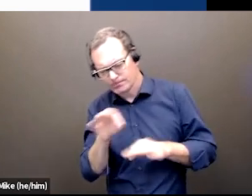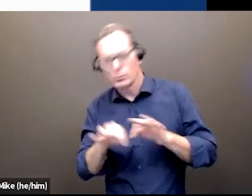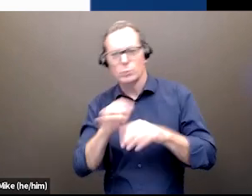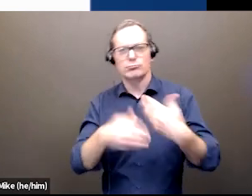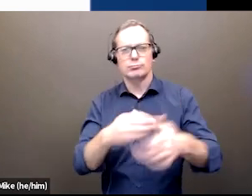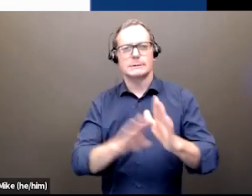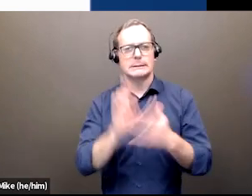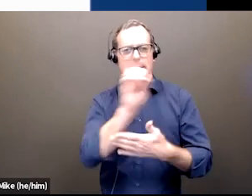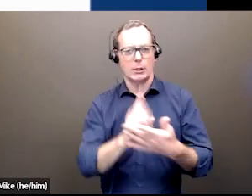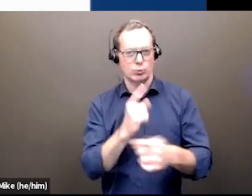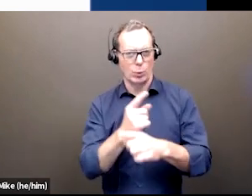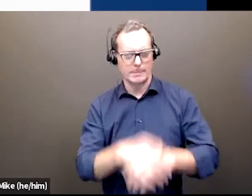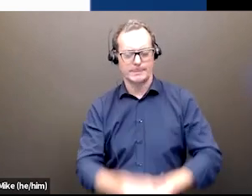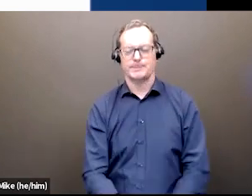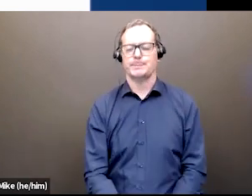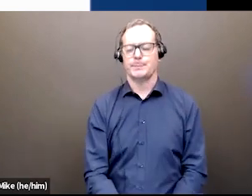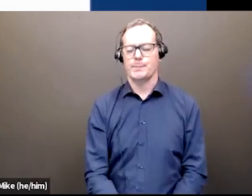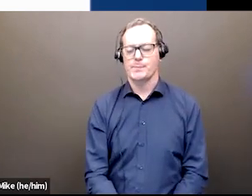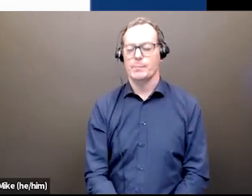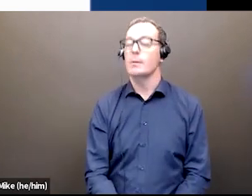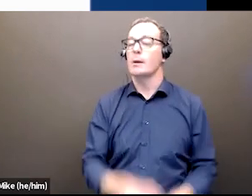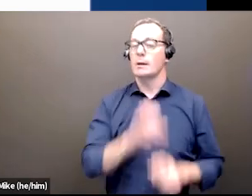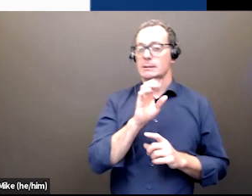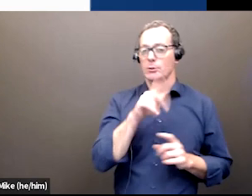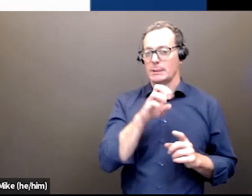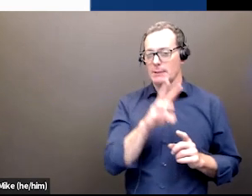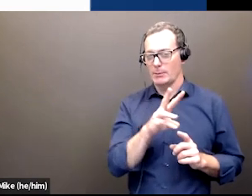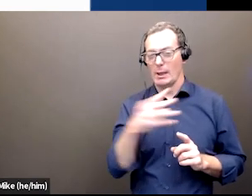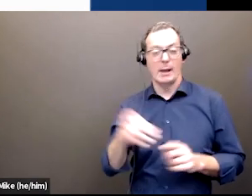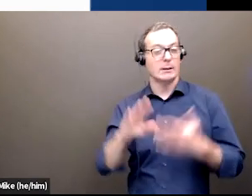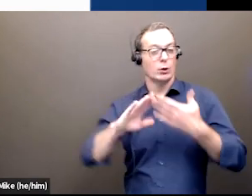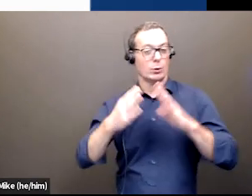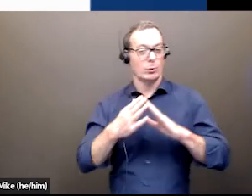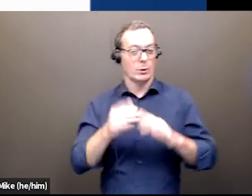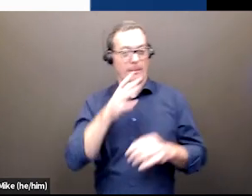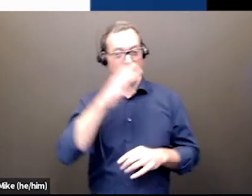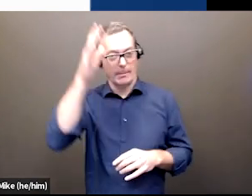and community parents are invited to provide input.